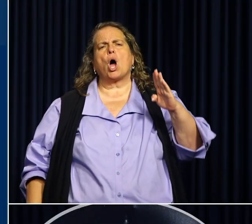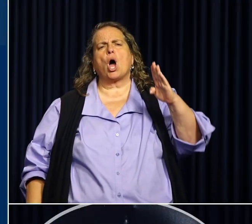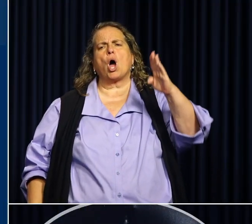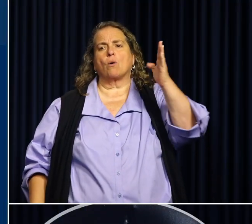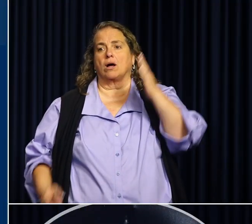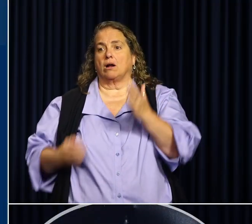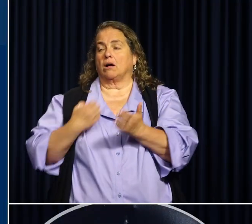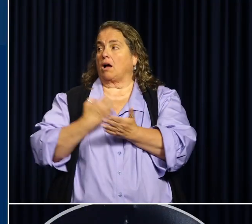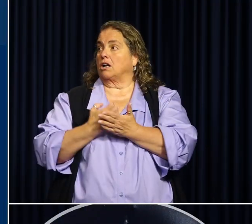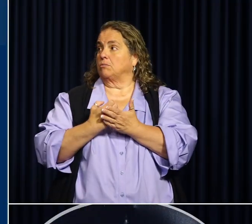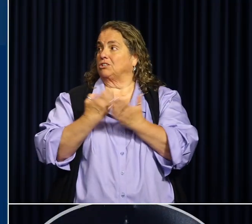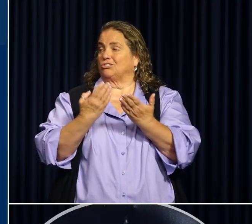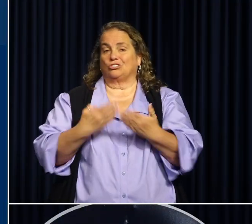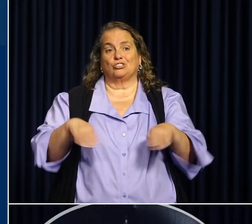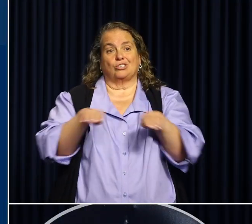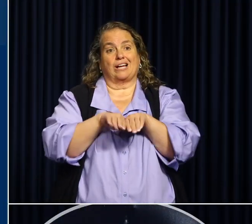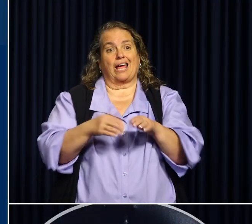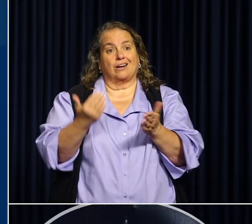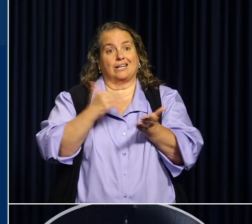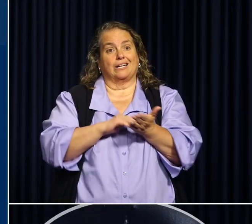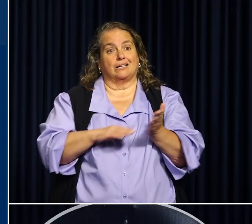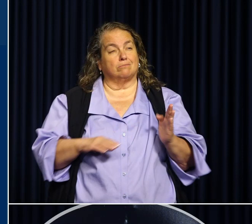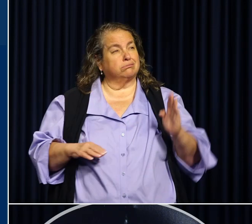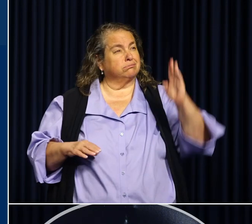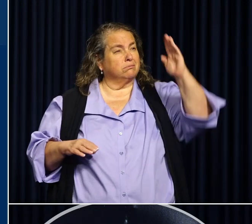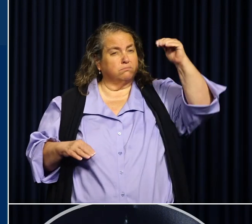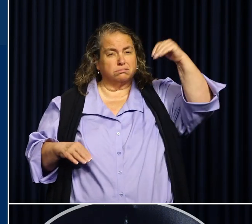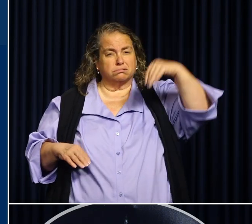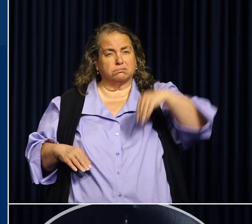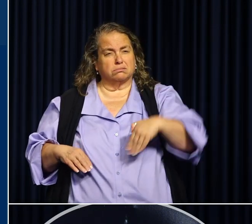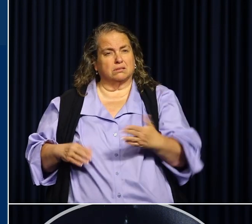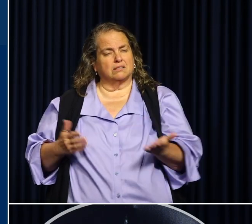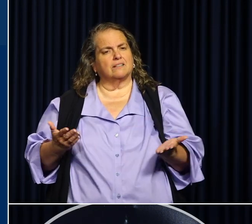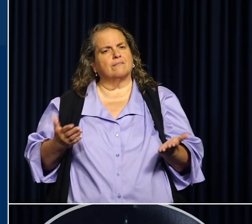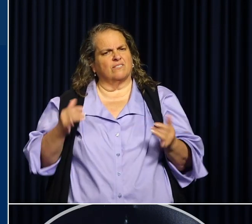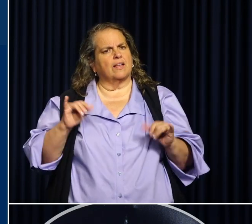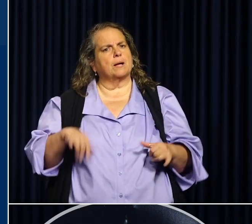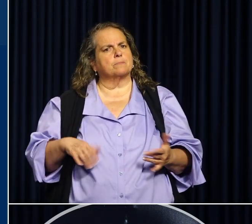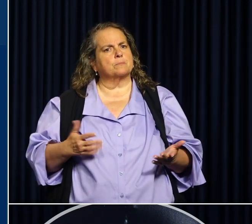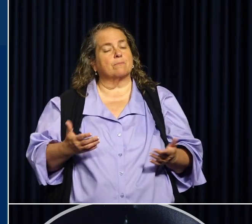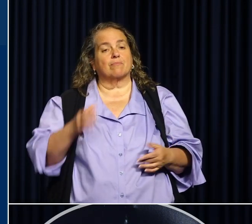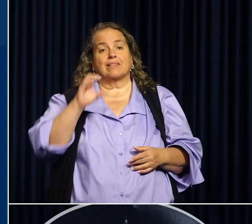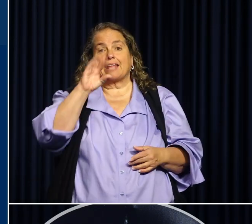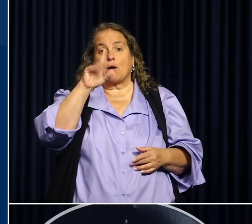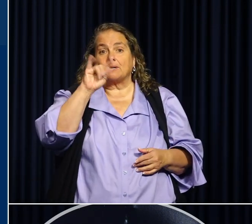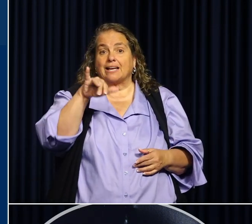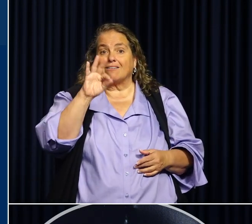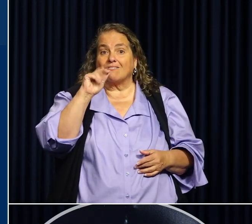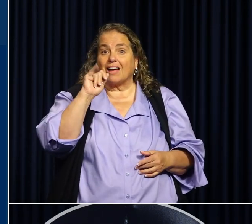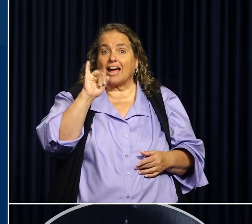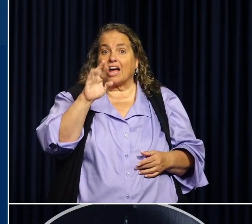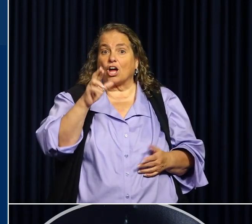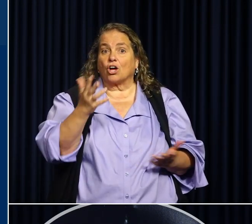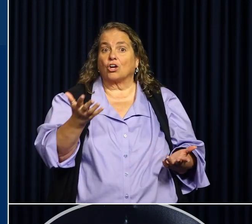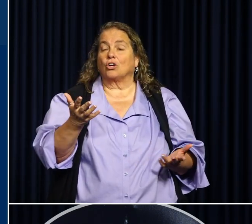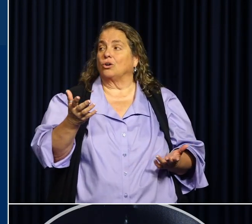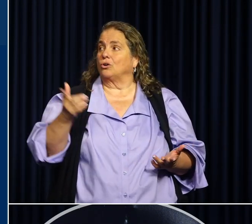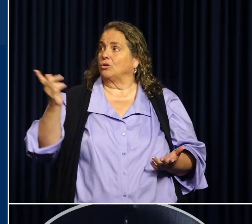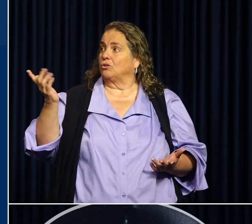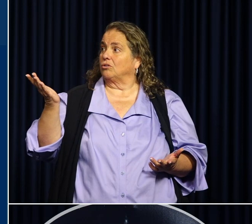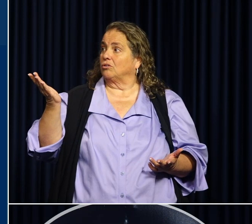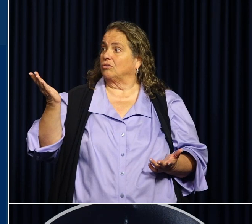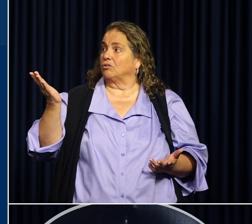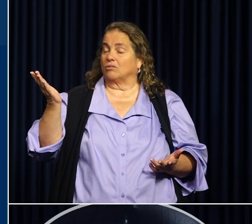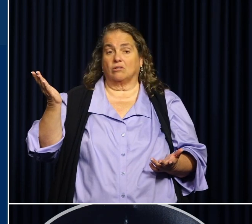shuts down again. So, as we look at things like county fairs, that's kind of on the county